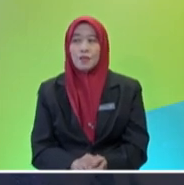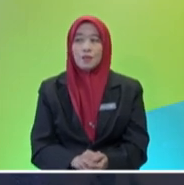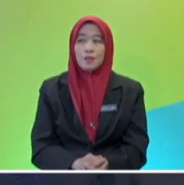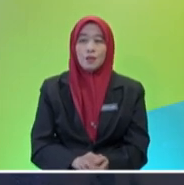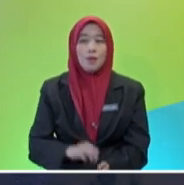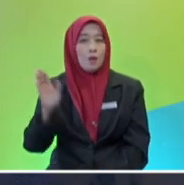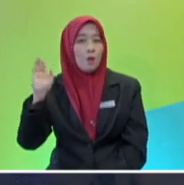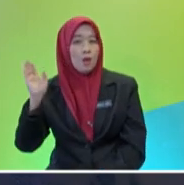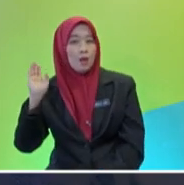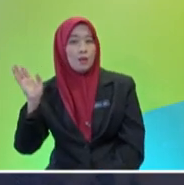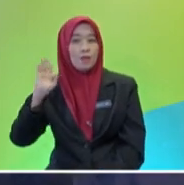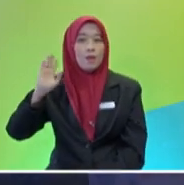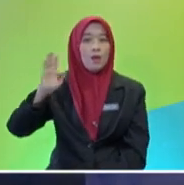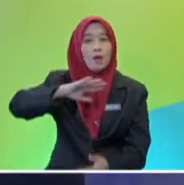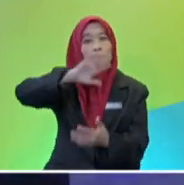Hello